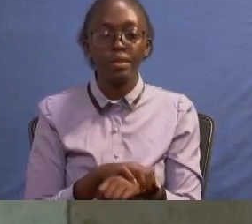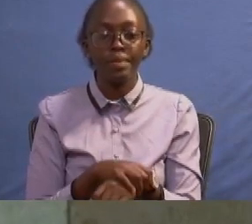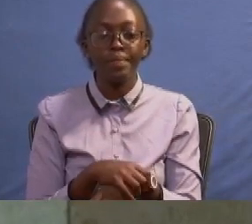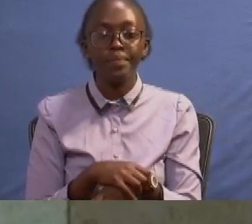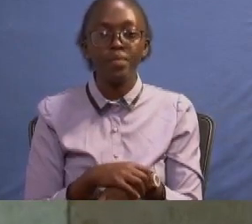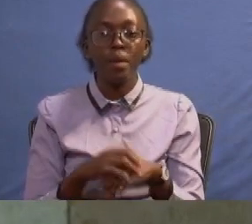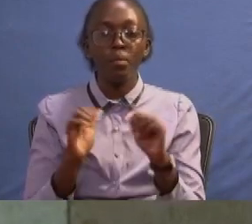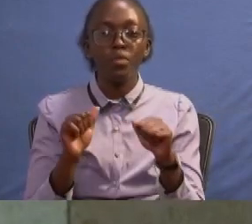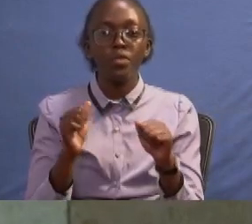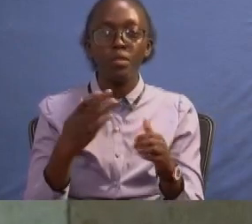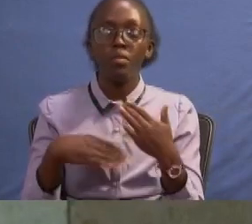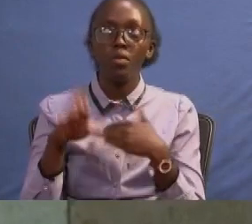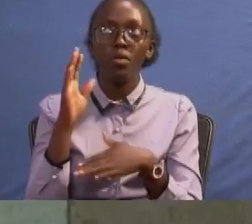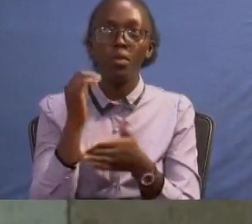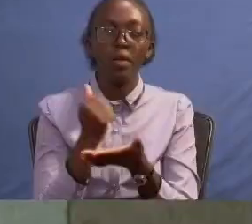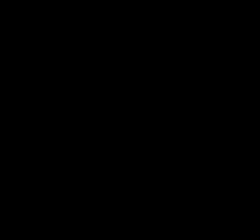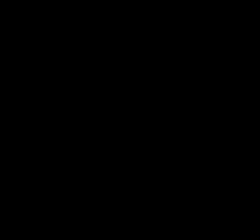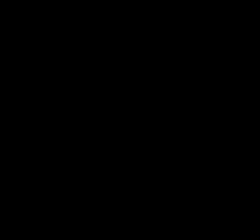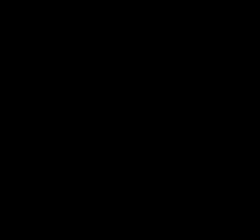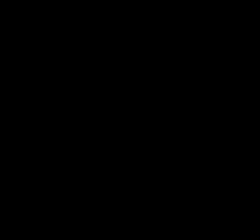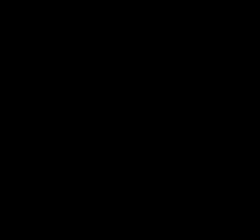up, and this God will take